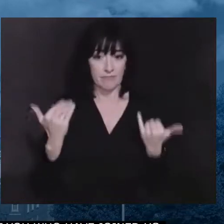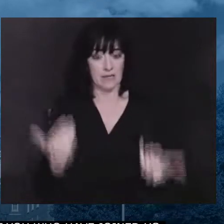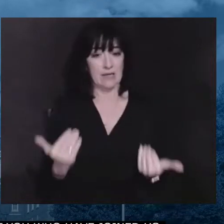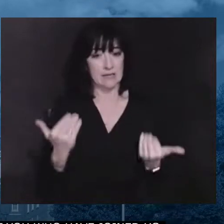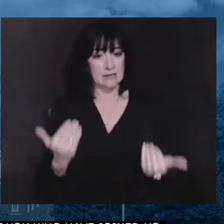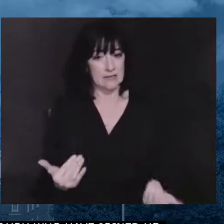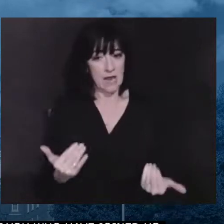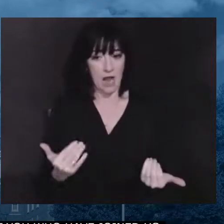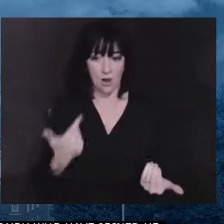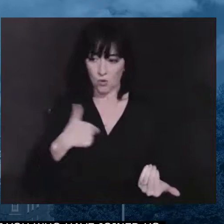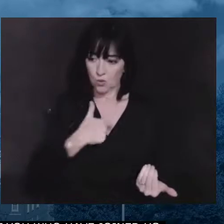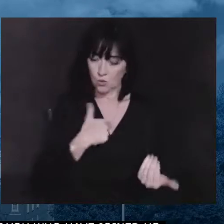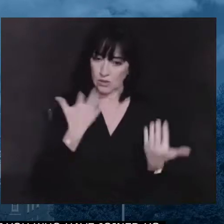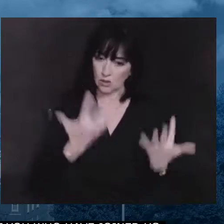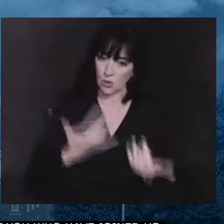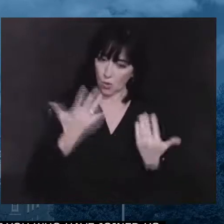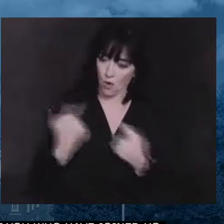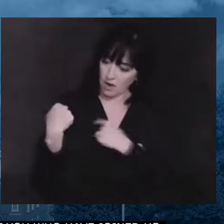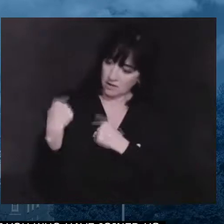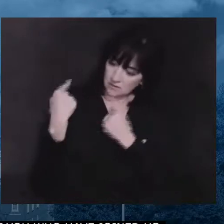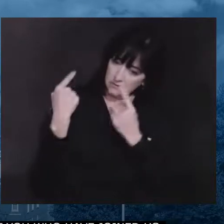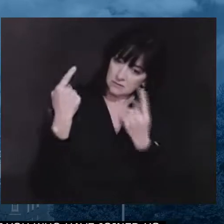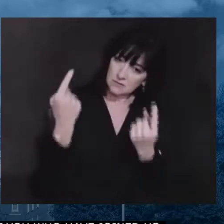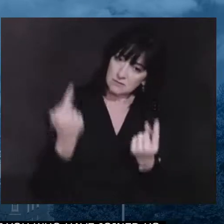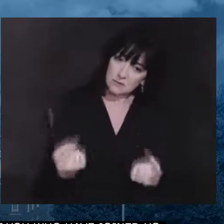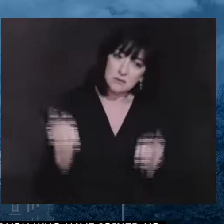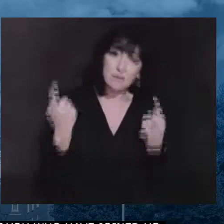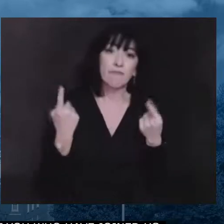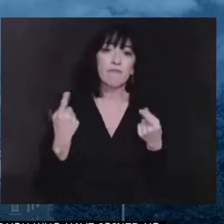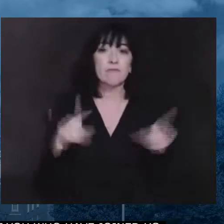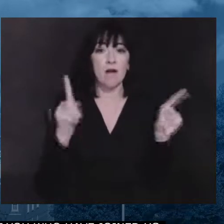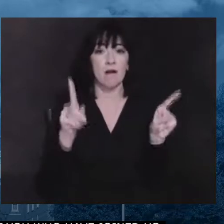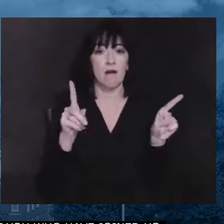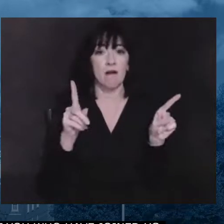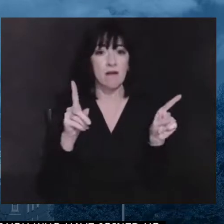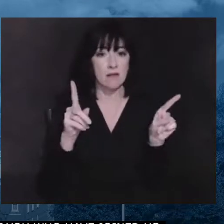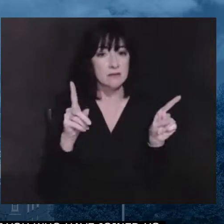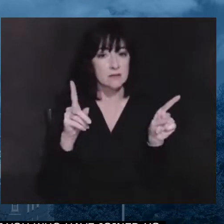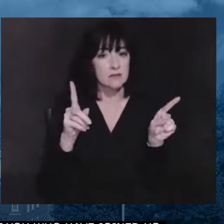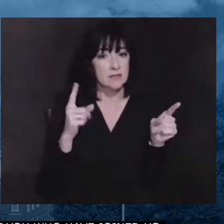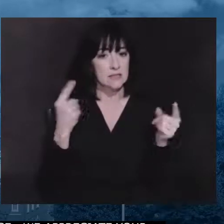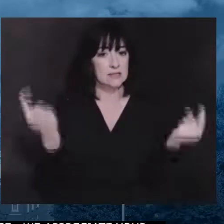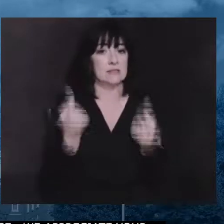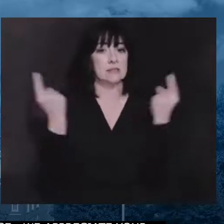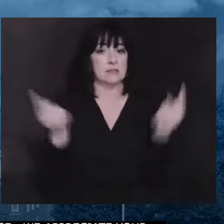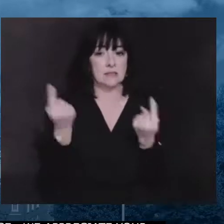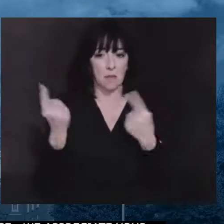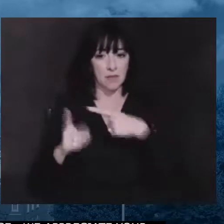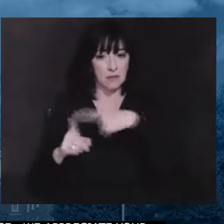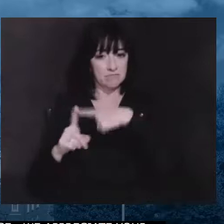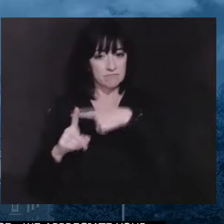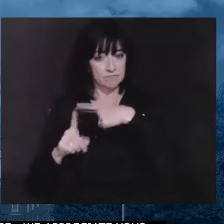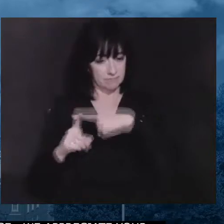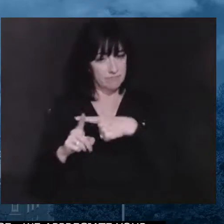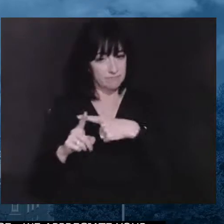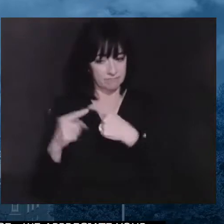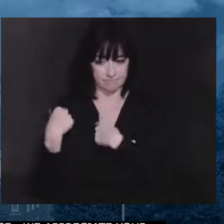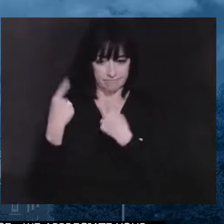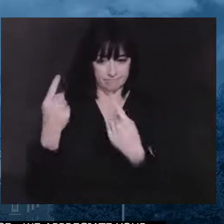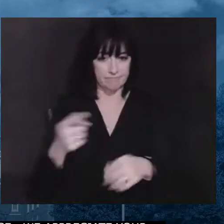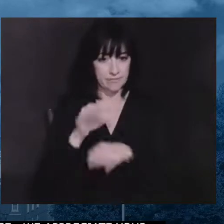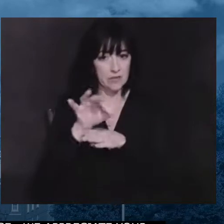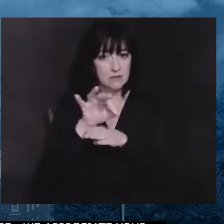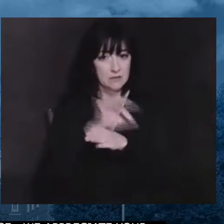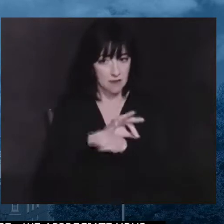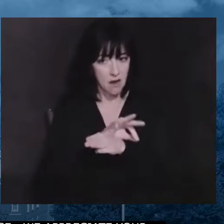response to COVID-19 in our state, where we're seeing the biggest surge that we've seen over the last 9 months. It's